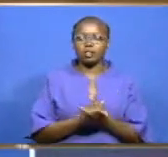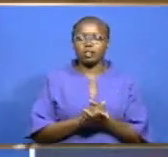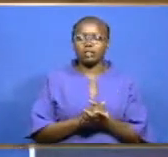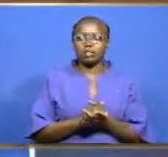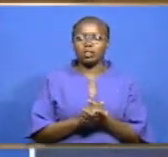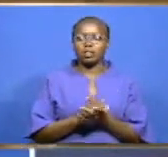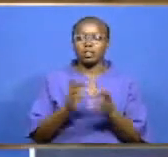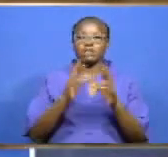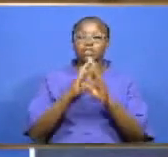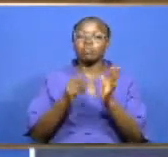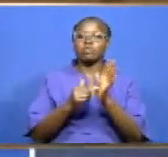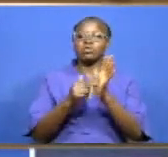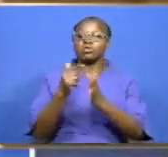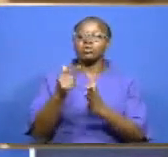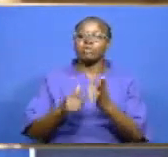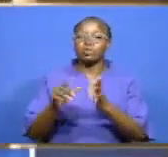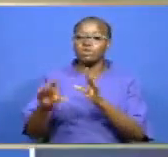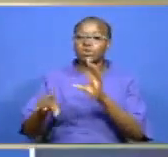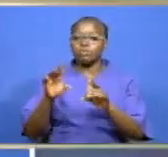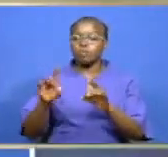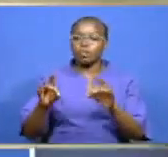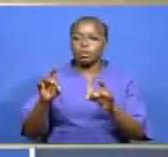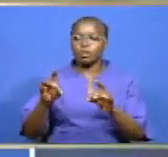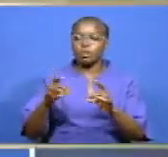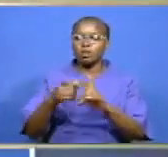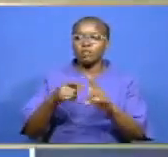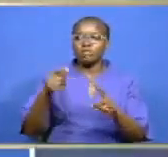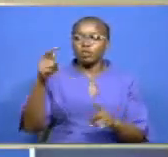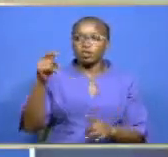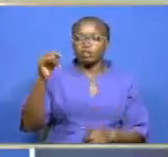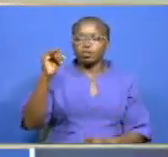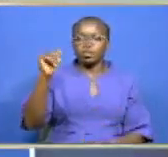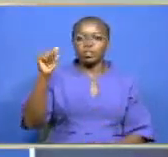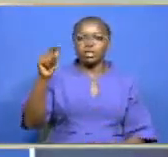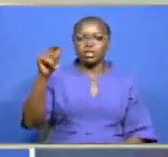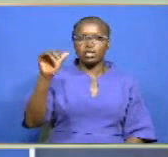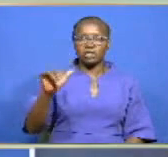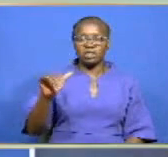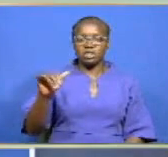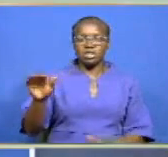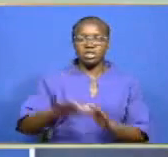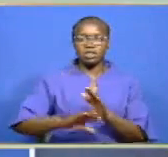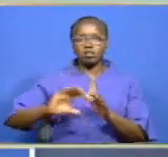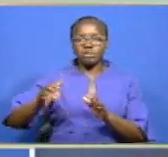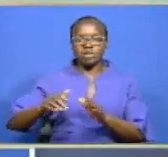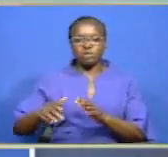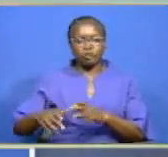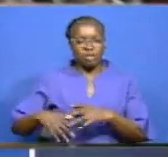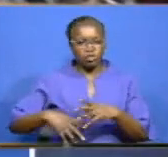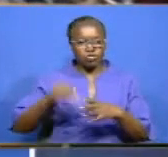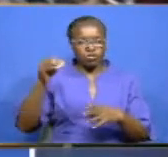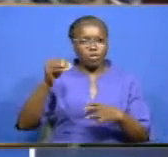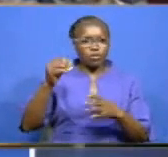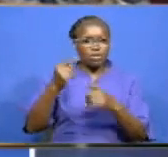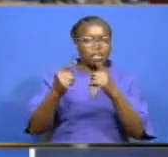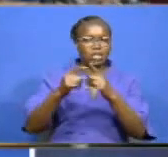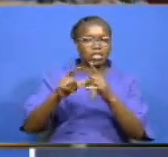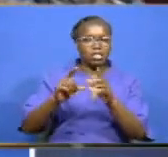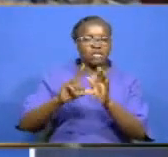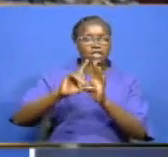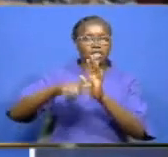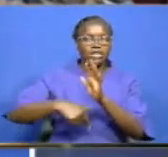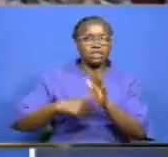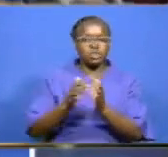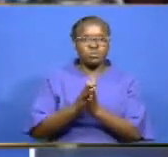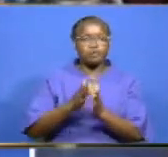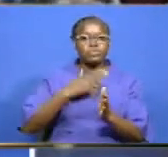Reports indicate that the six were picked from Chemolingot, TRT sub-county, whisked away and found killed hours later. The